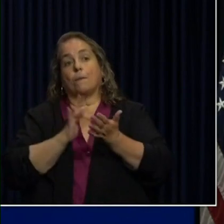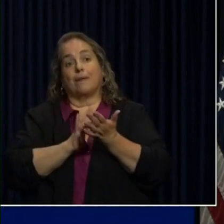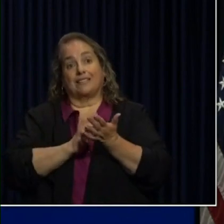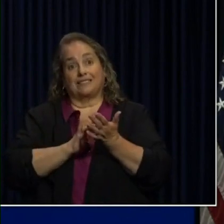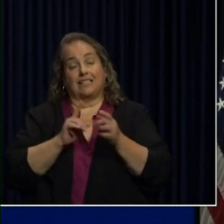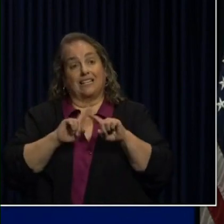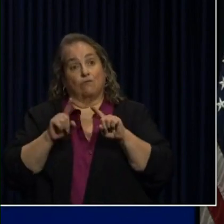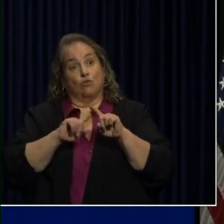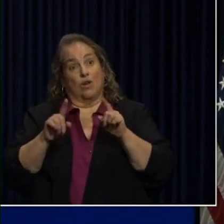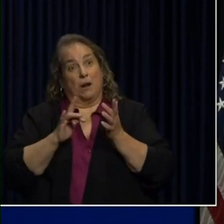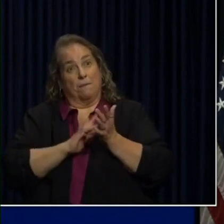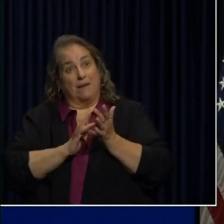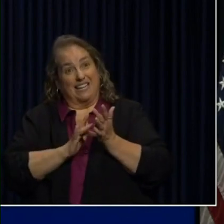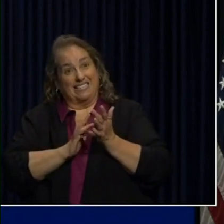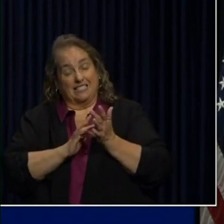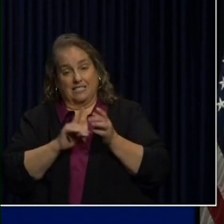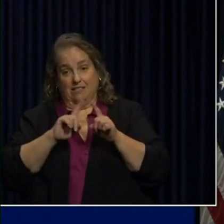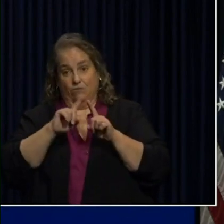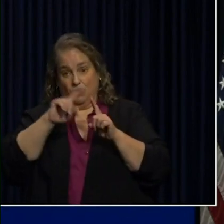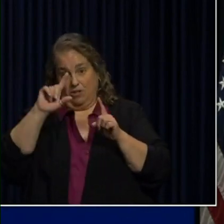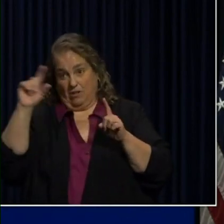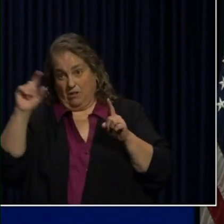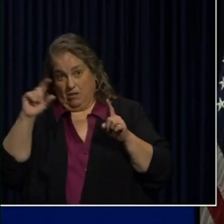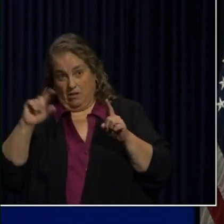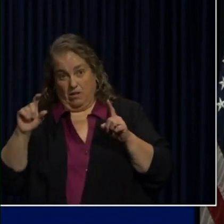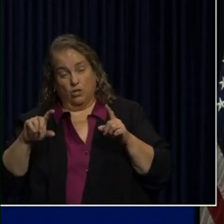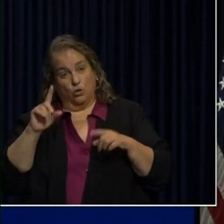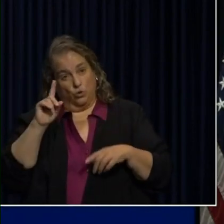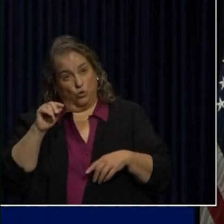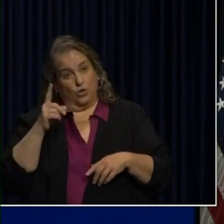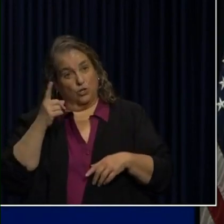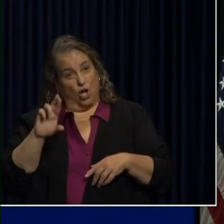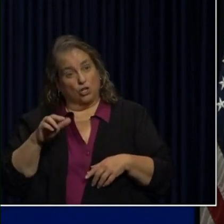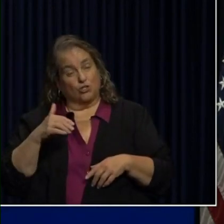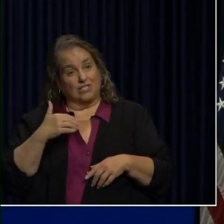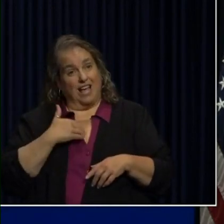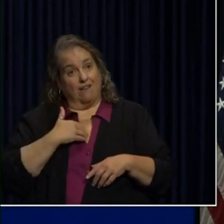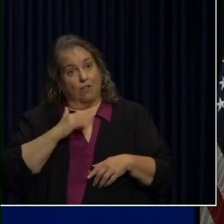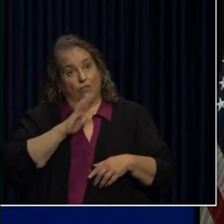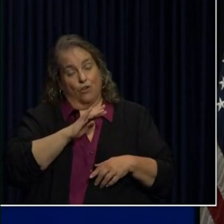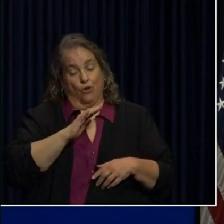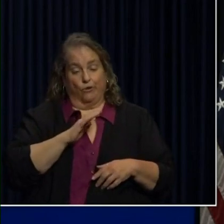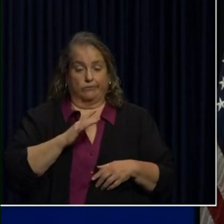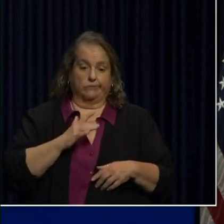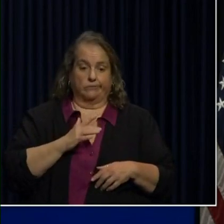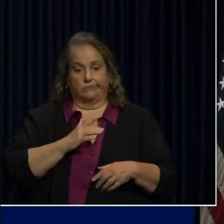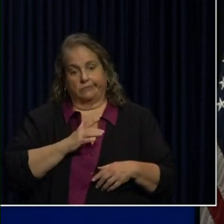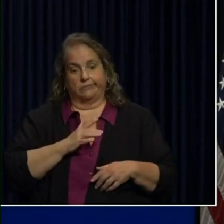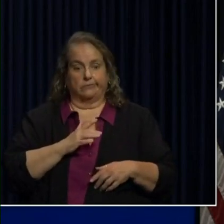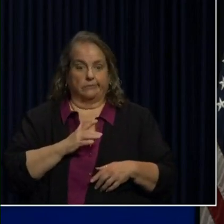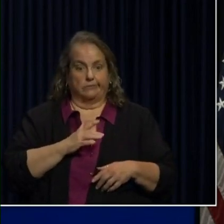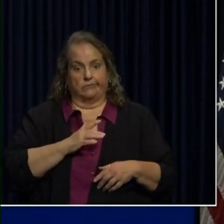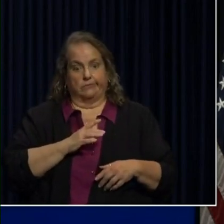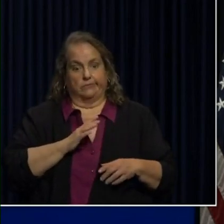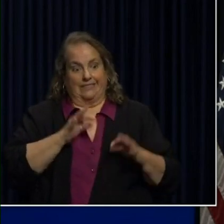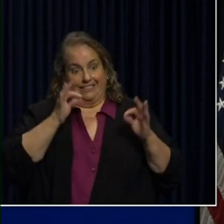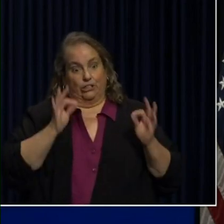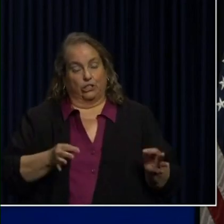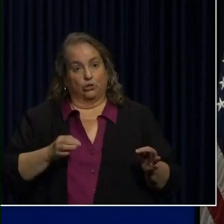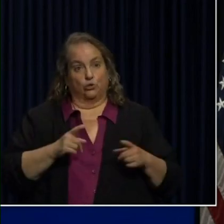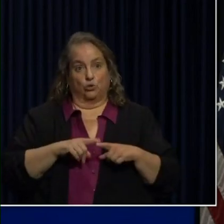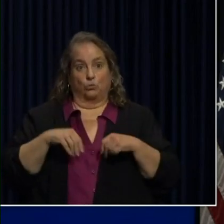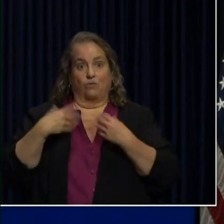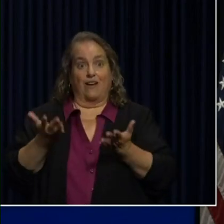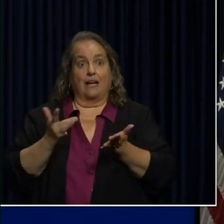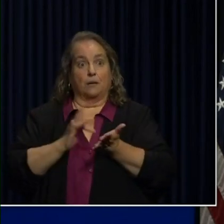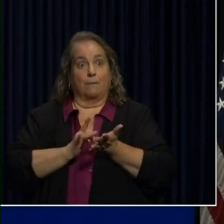therapies? And also, do doctors have broad discretion to guide or provide remdesivir to their patients? So